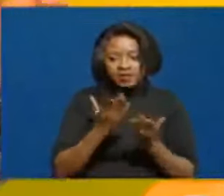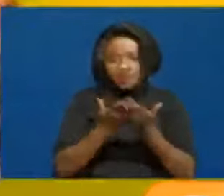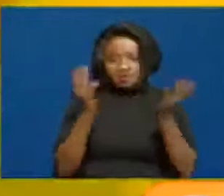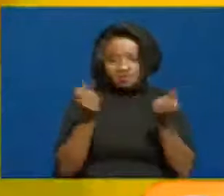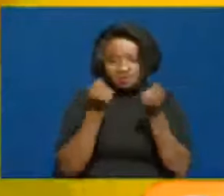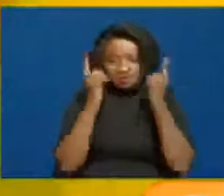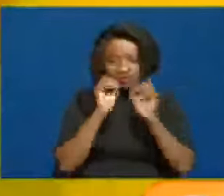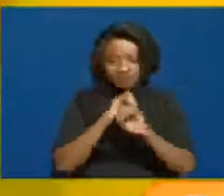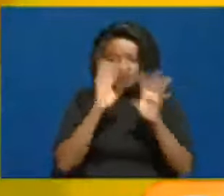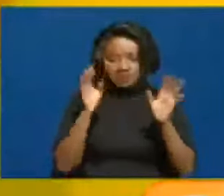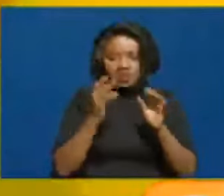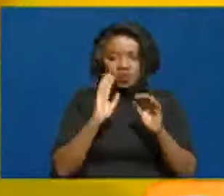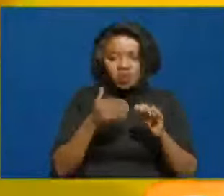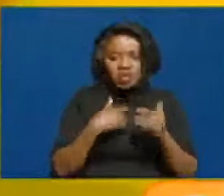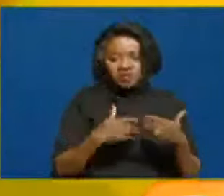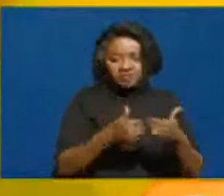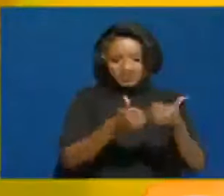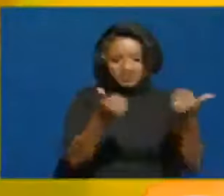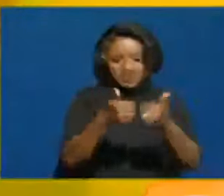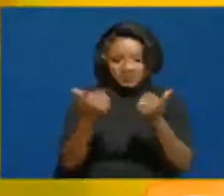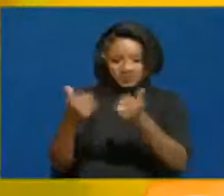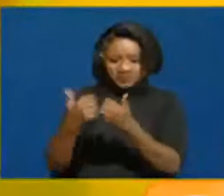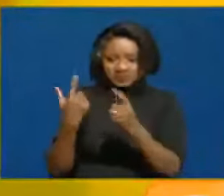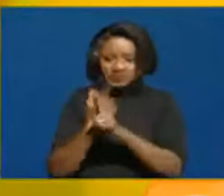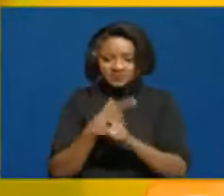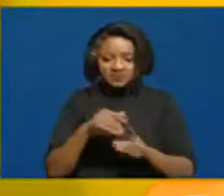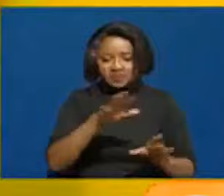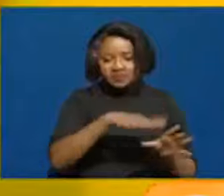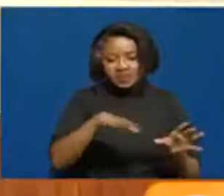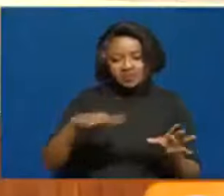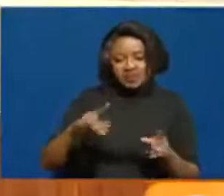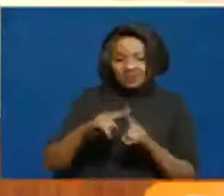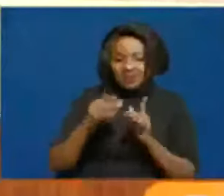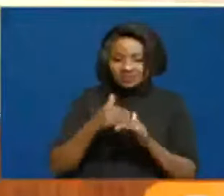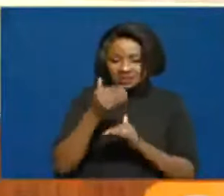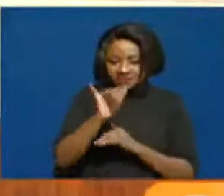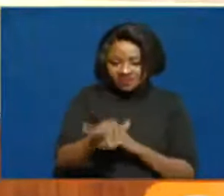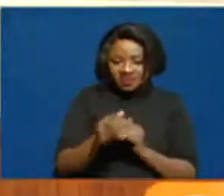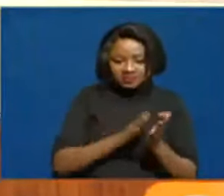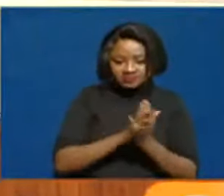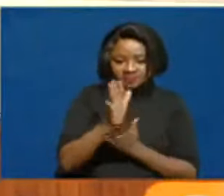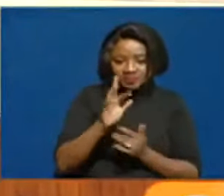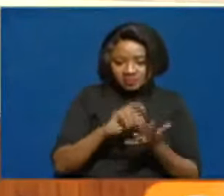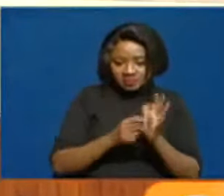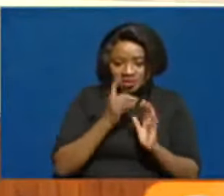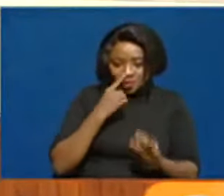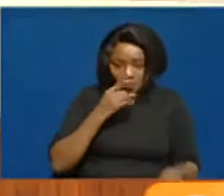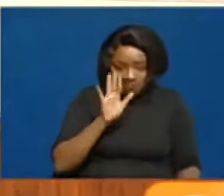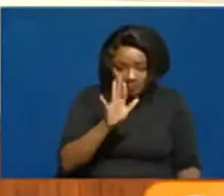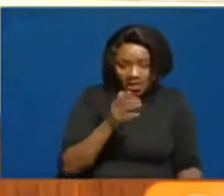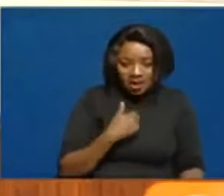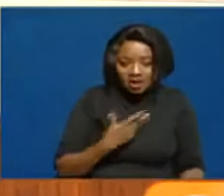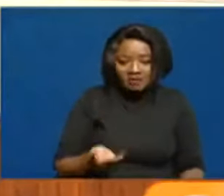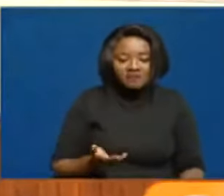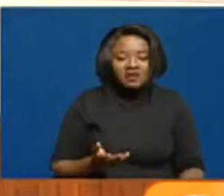having those separate bins at separate places. But even after they're gazetted, will the bins be at the homestead? That's why we need input